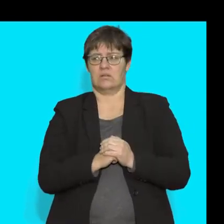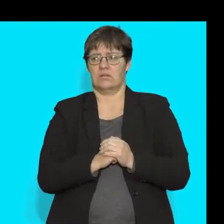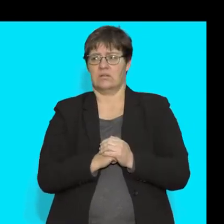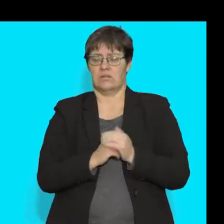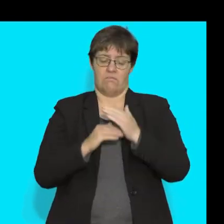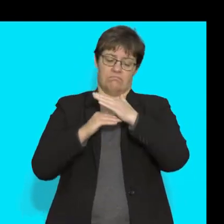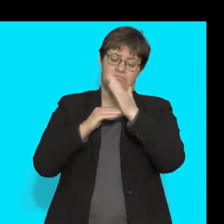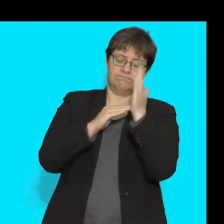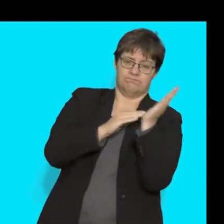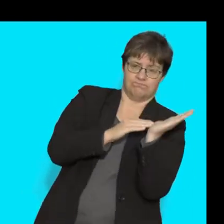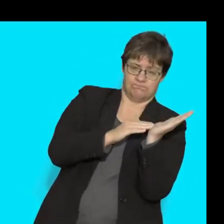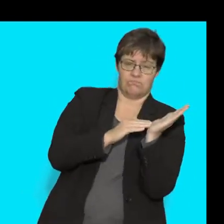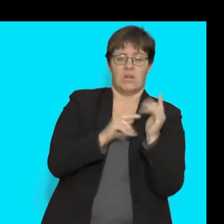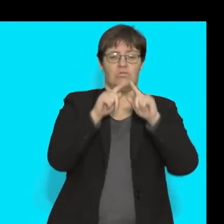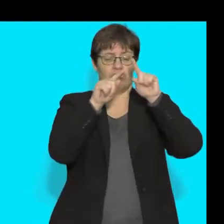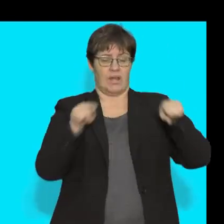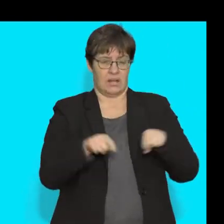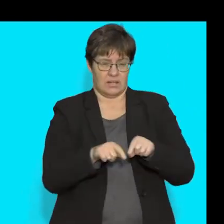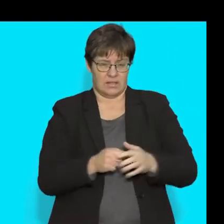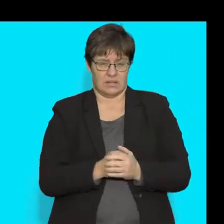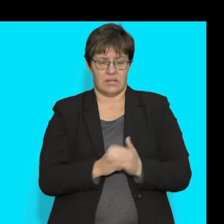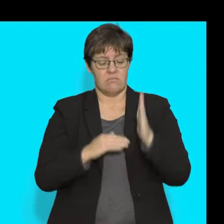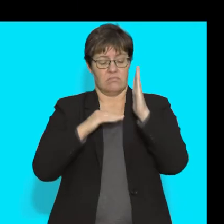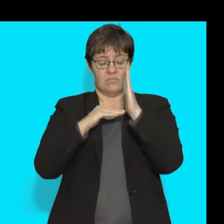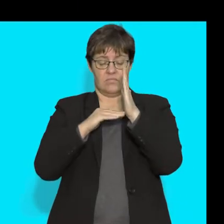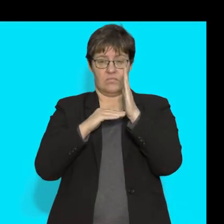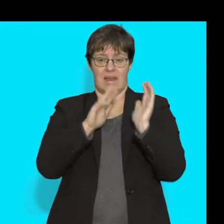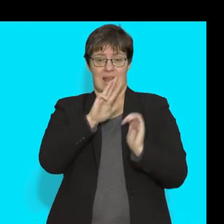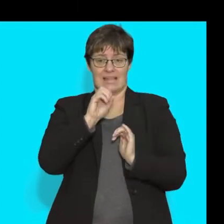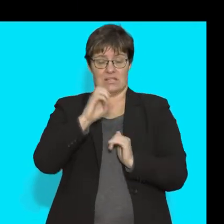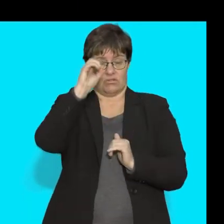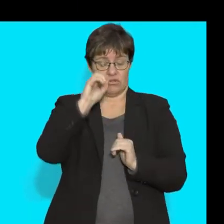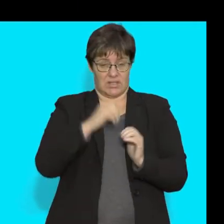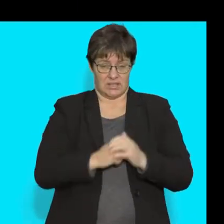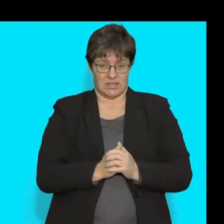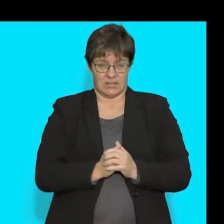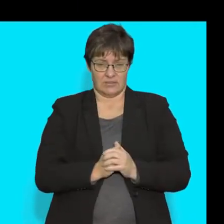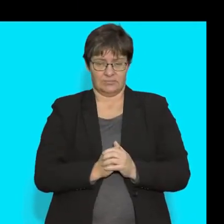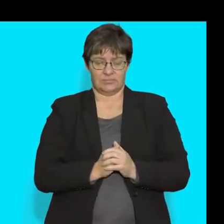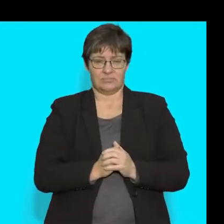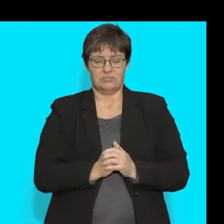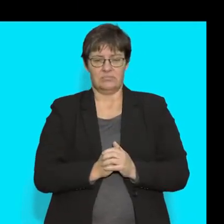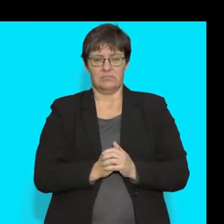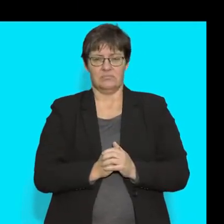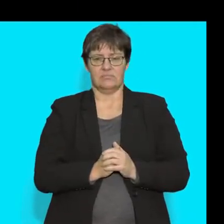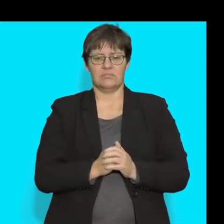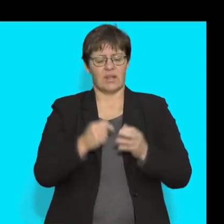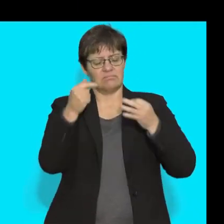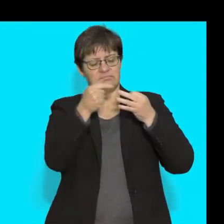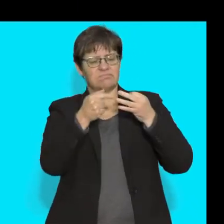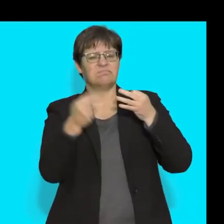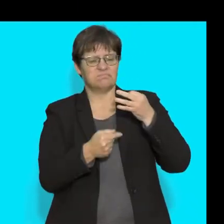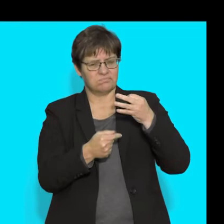angled triangle, your right angled triangle. That is classifying the triangles